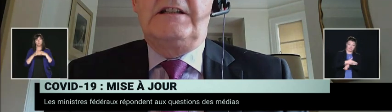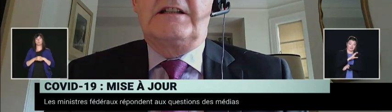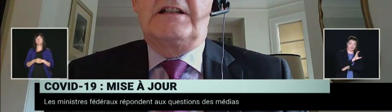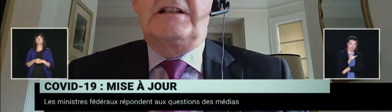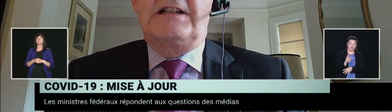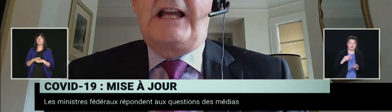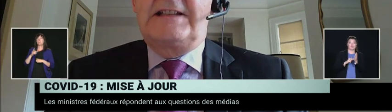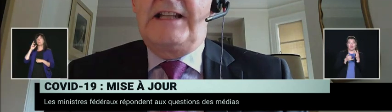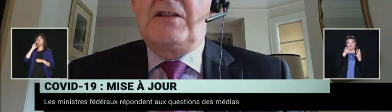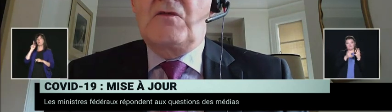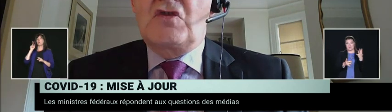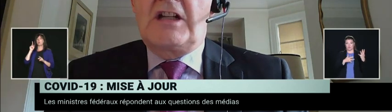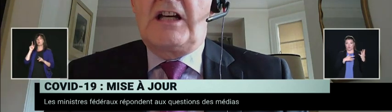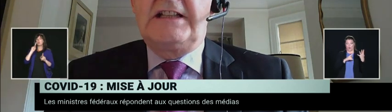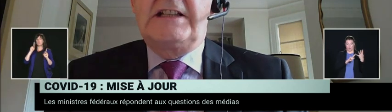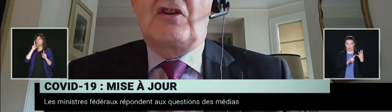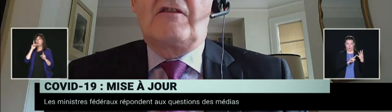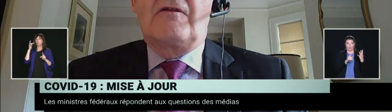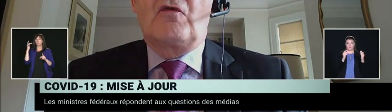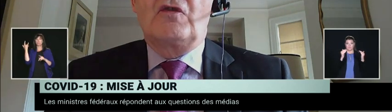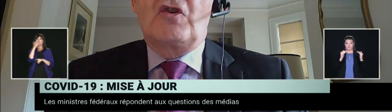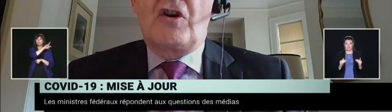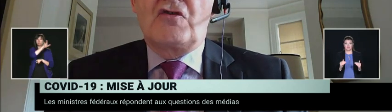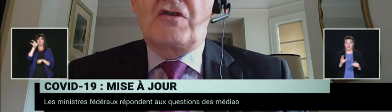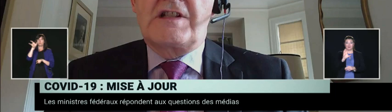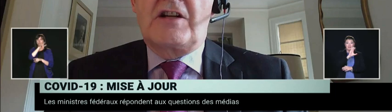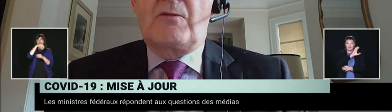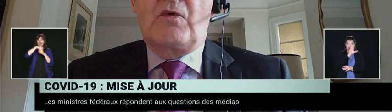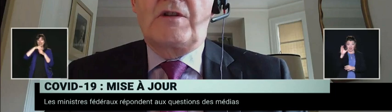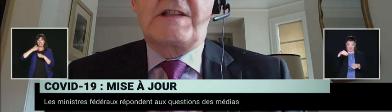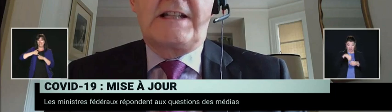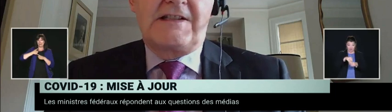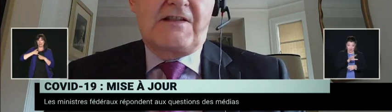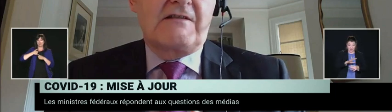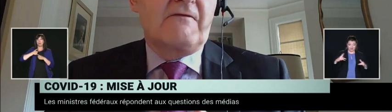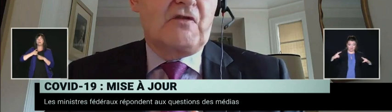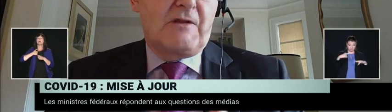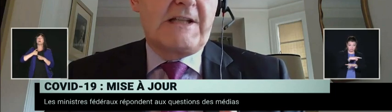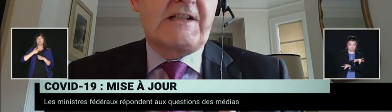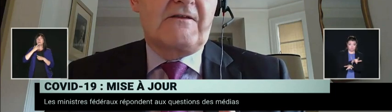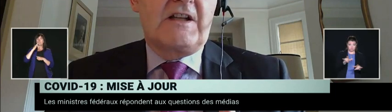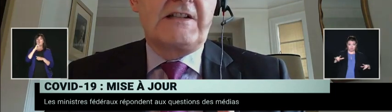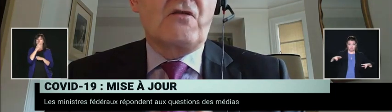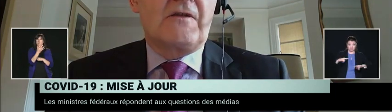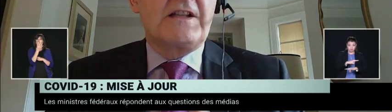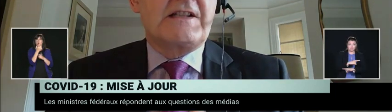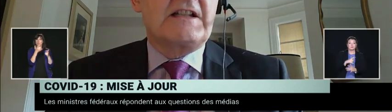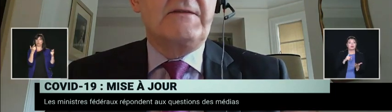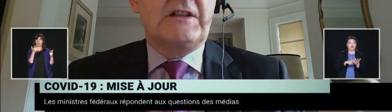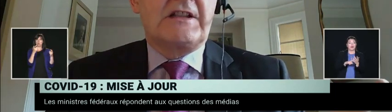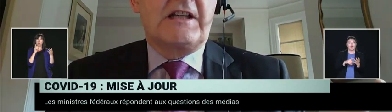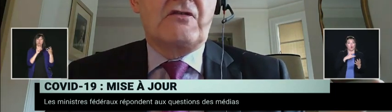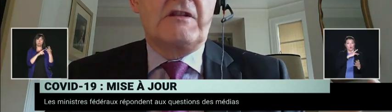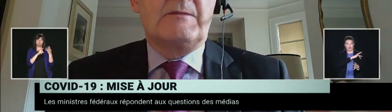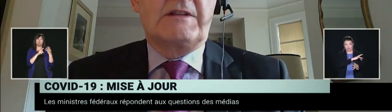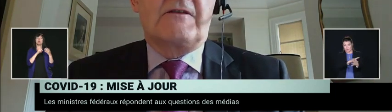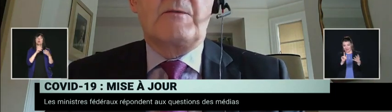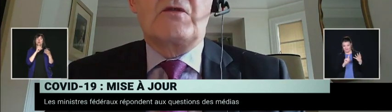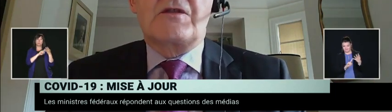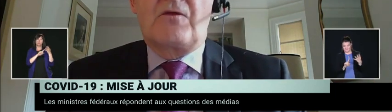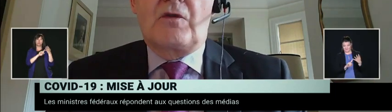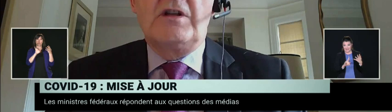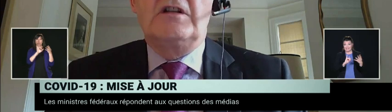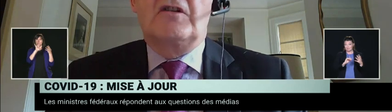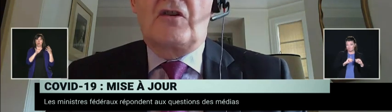be at the end of July in our four largest airports. That is for domestic flights or flights leaving the country, but